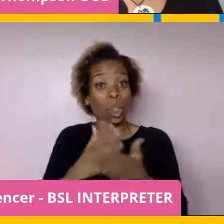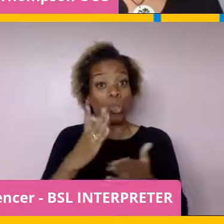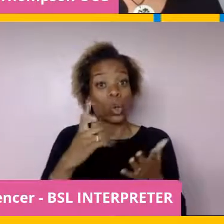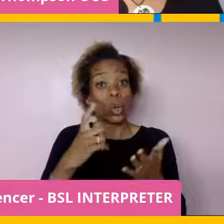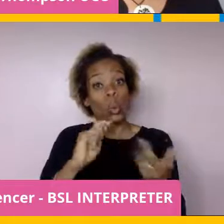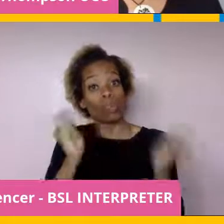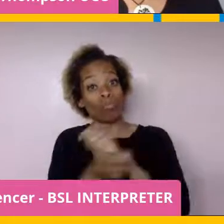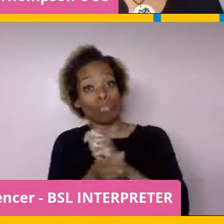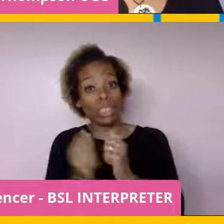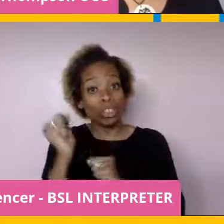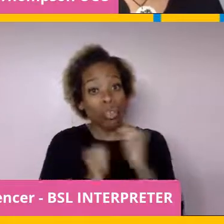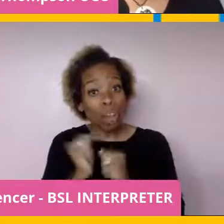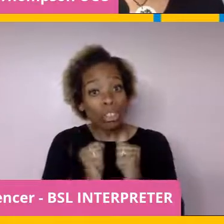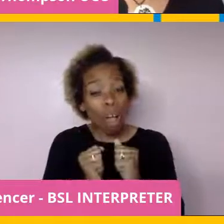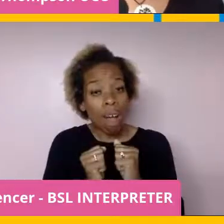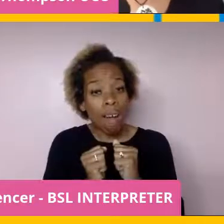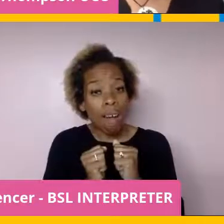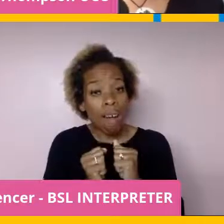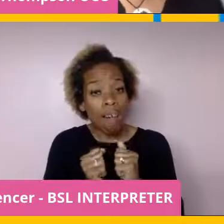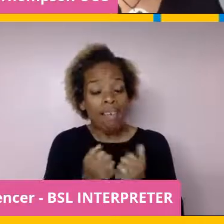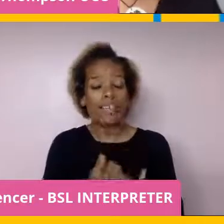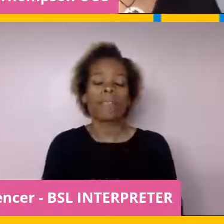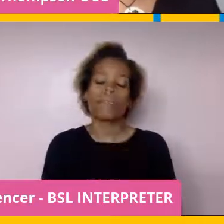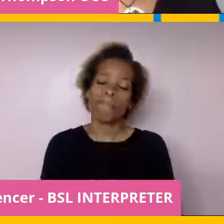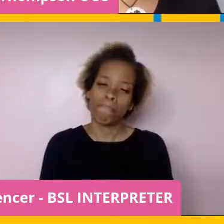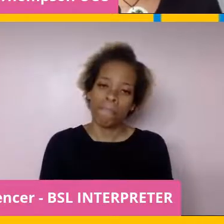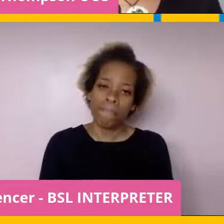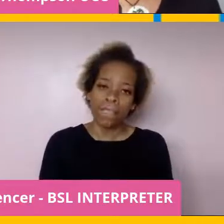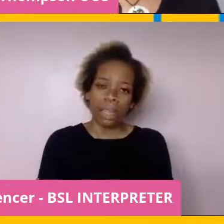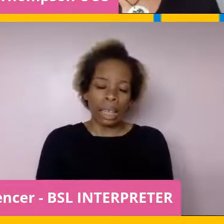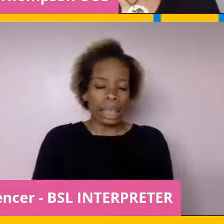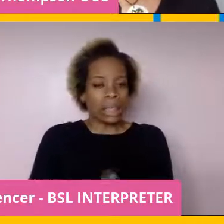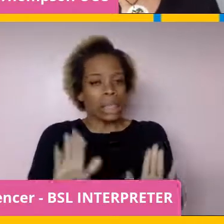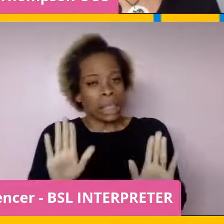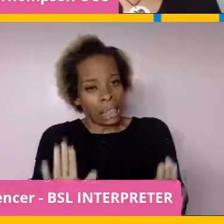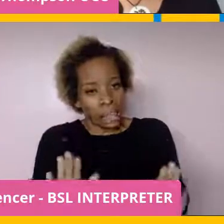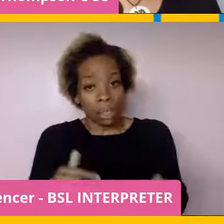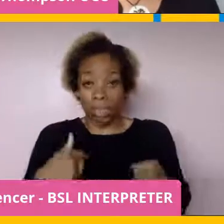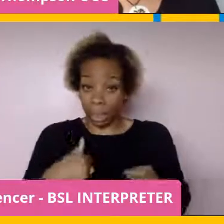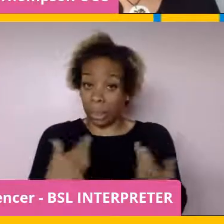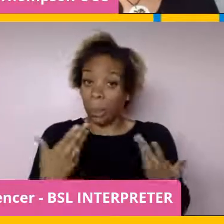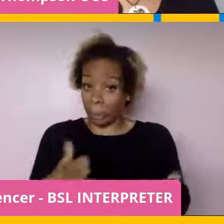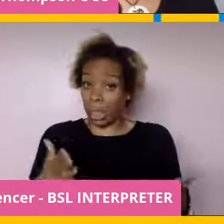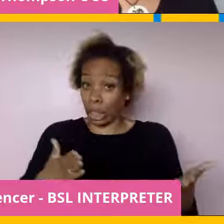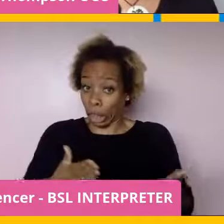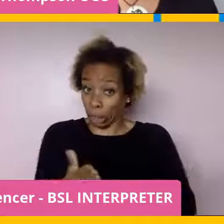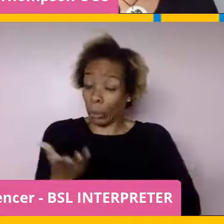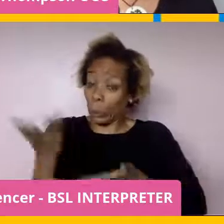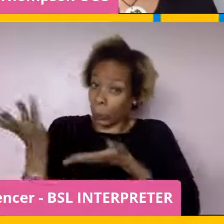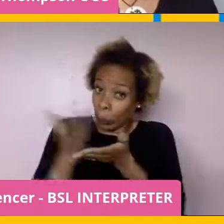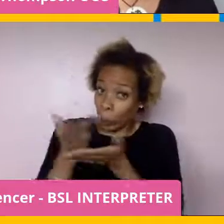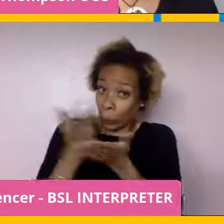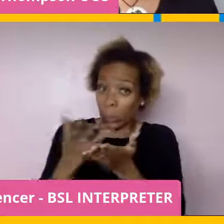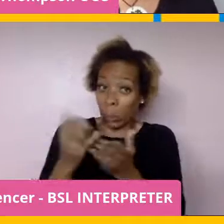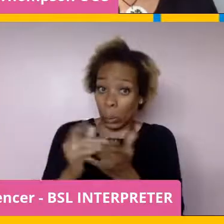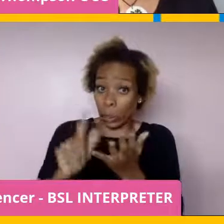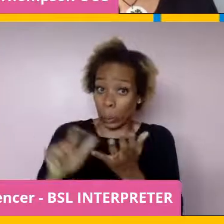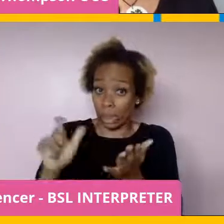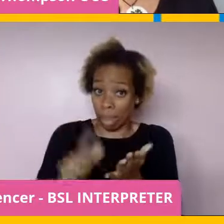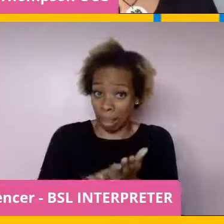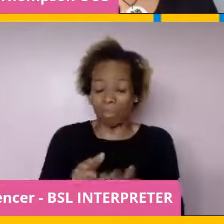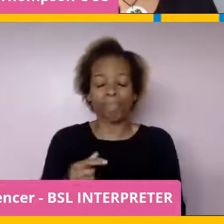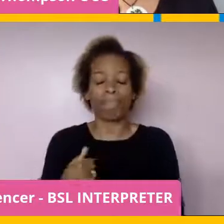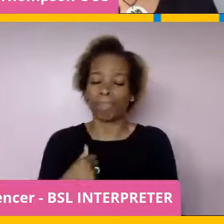so on? Now, I have to say, from having been in negotiations with UCEA, no, and also there was a lot